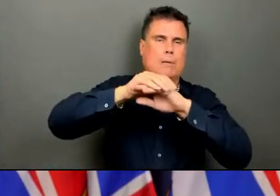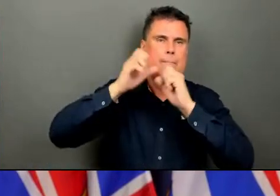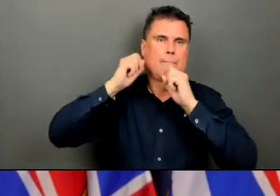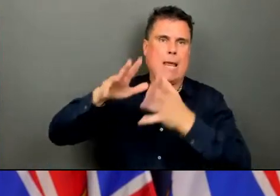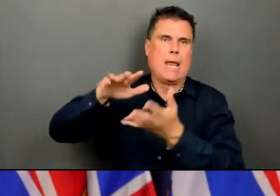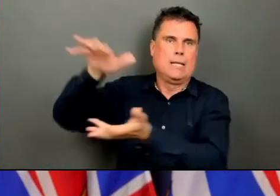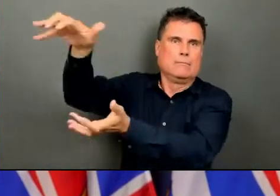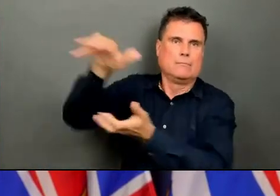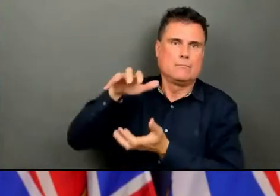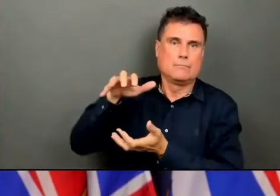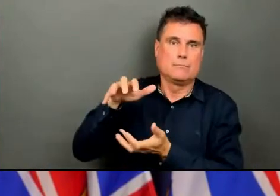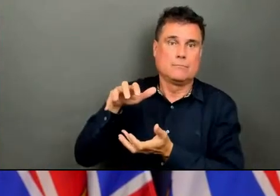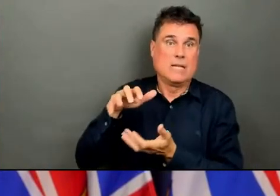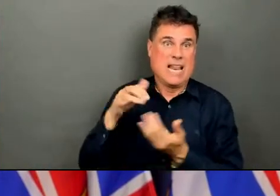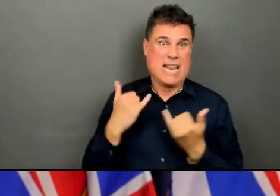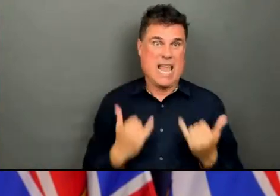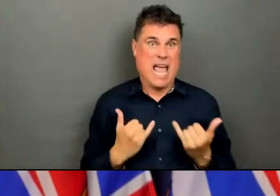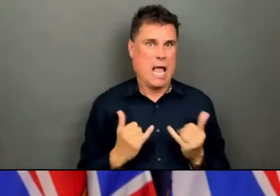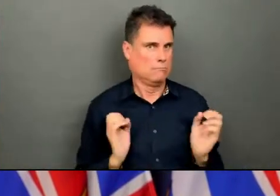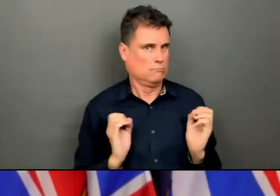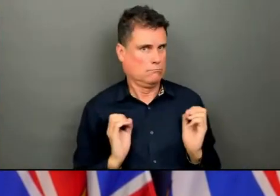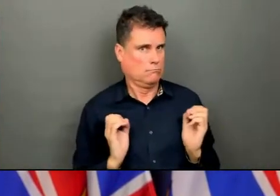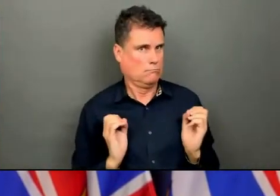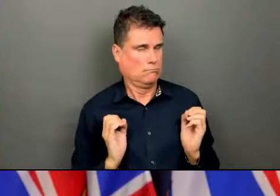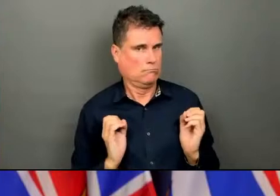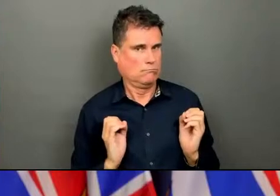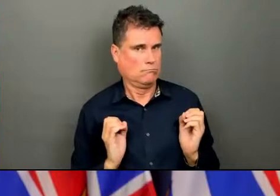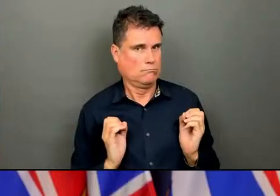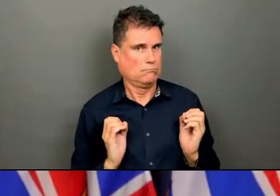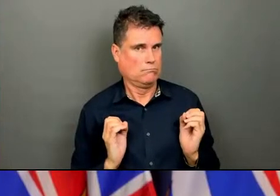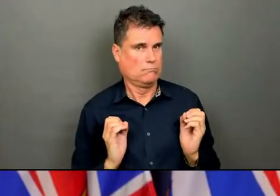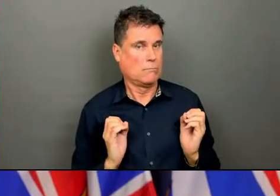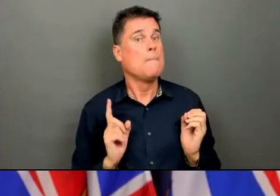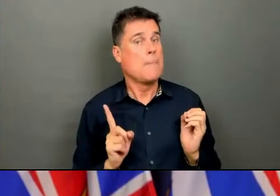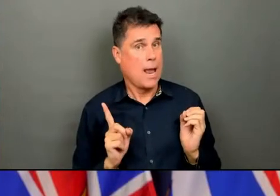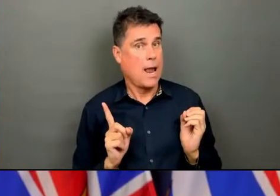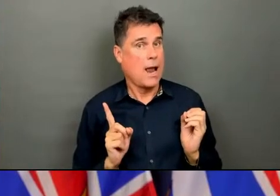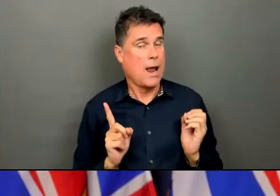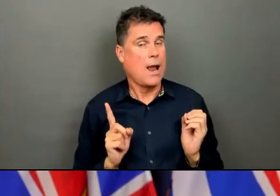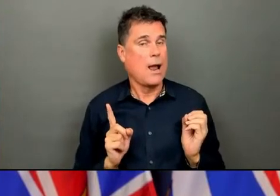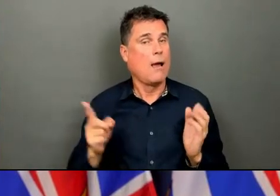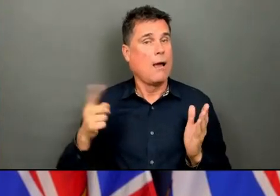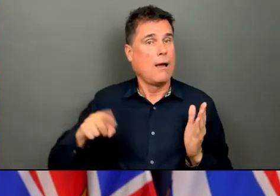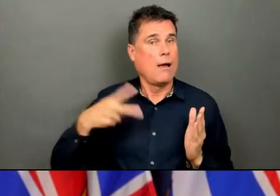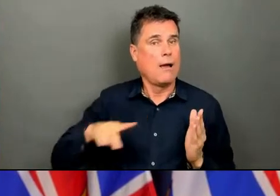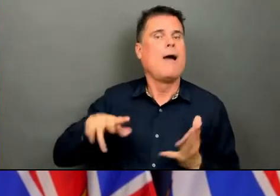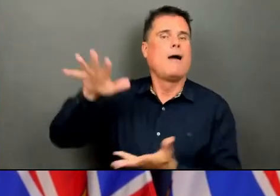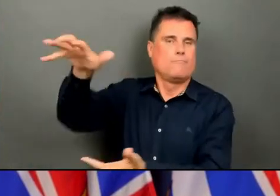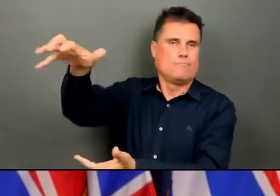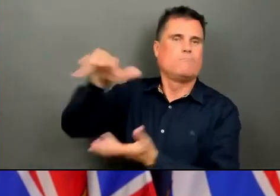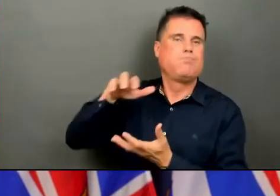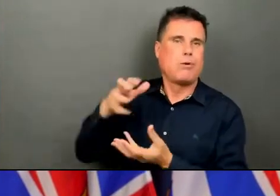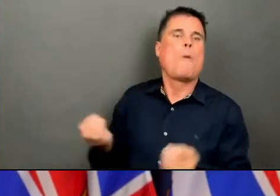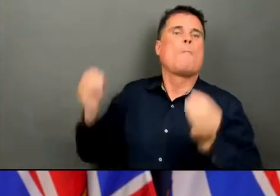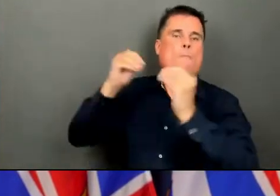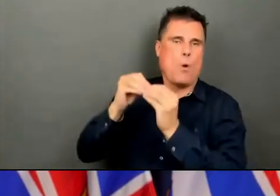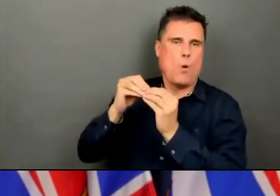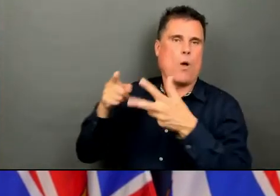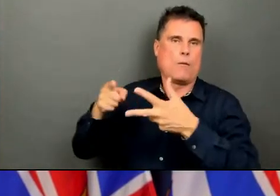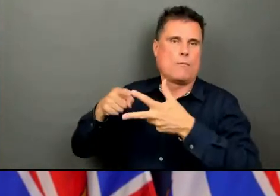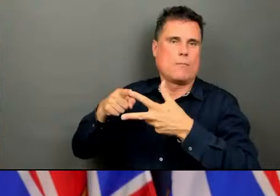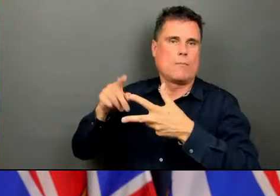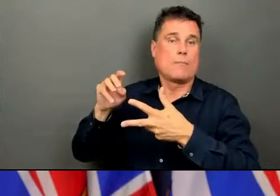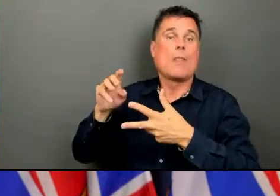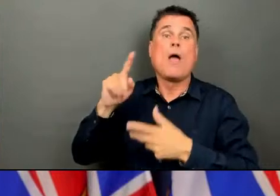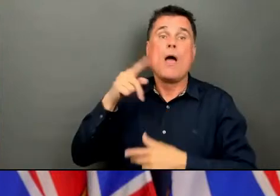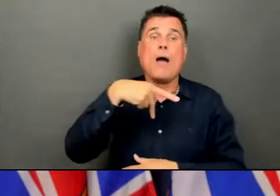now guarantees or a sense of deliveries in July, but we expect obviously more Moderna in that time. So that's a significant increase